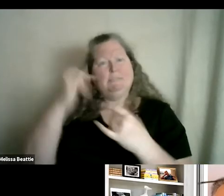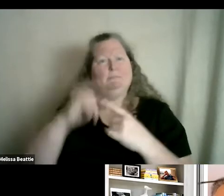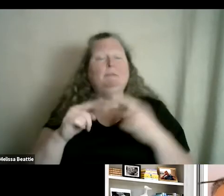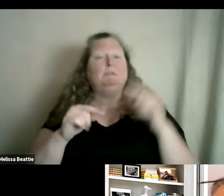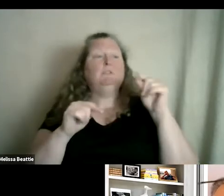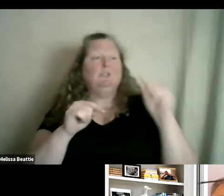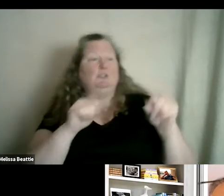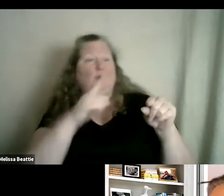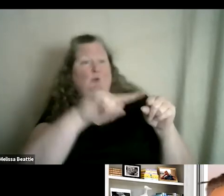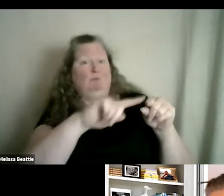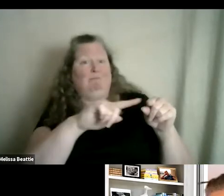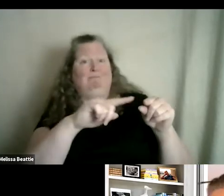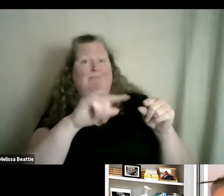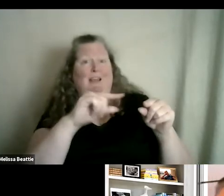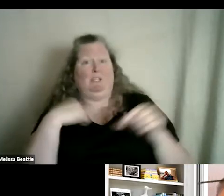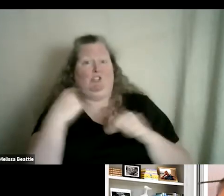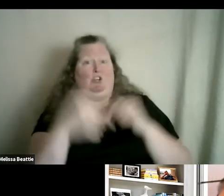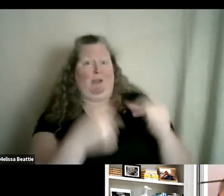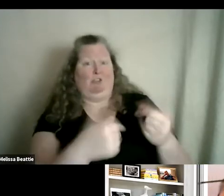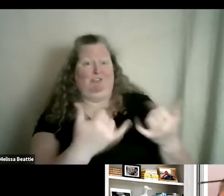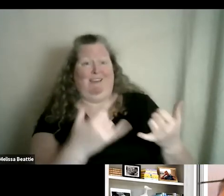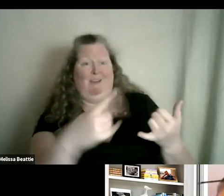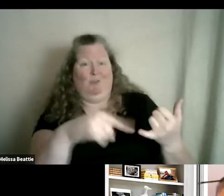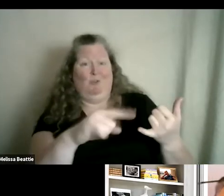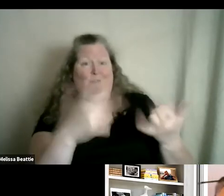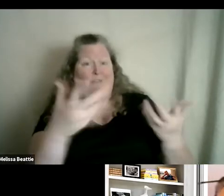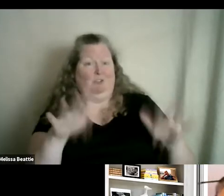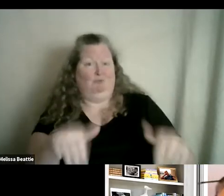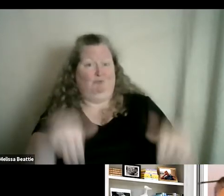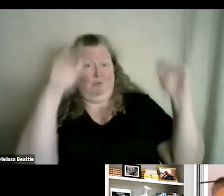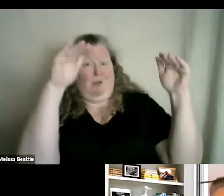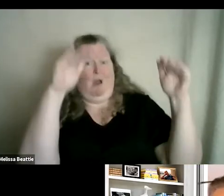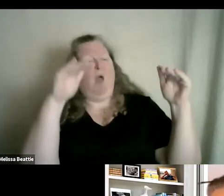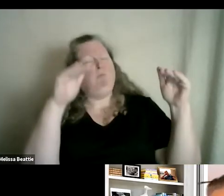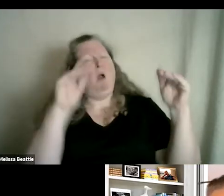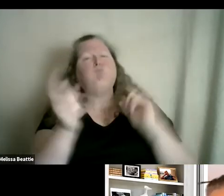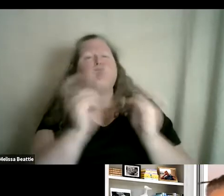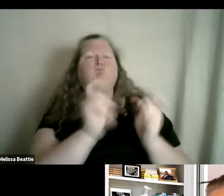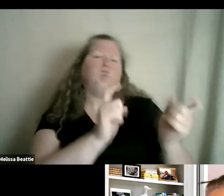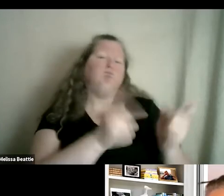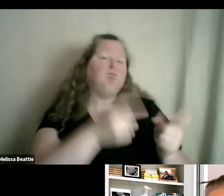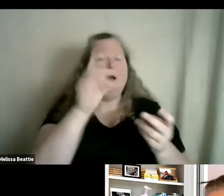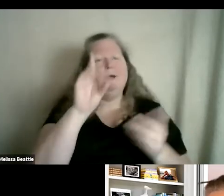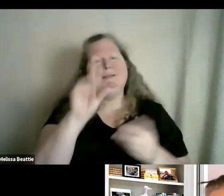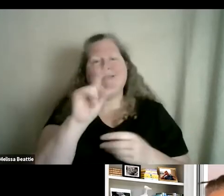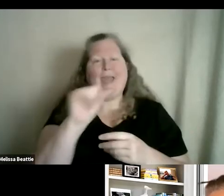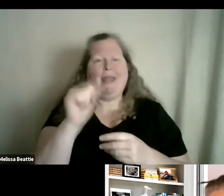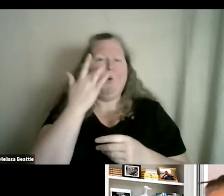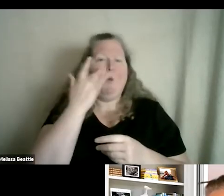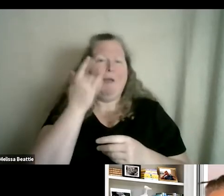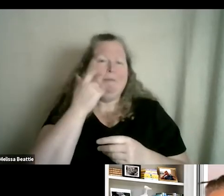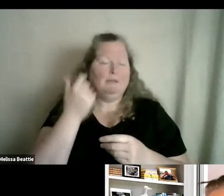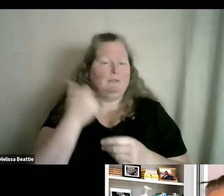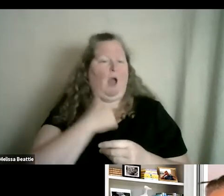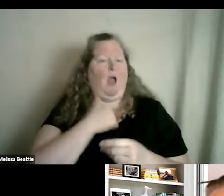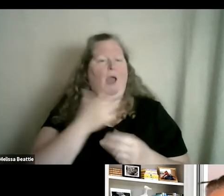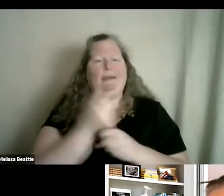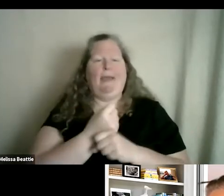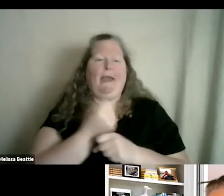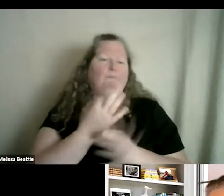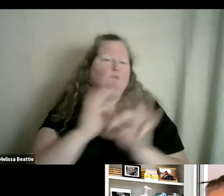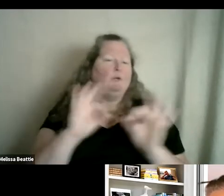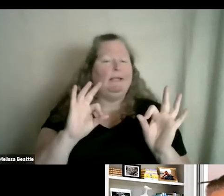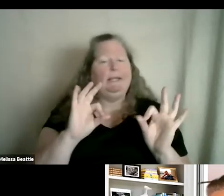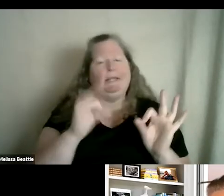up with this exactly giving away of data because I get free whatever, right? I get free Google Map, or I get